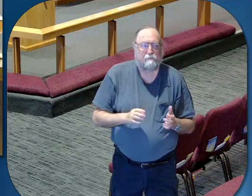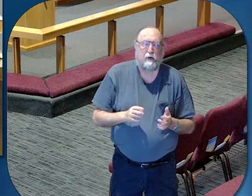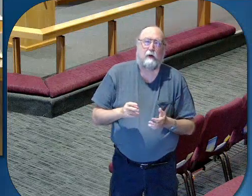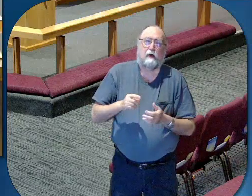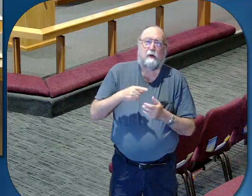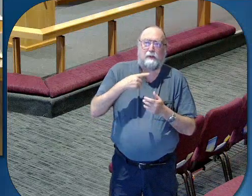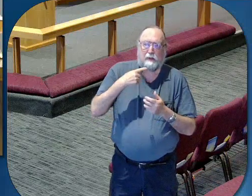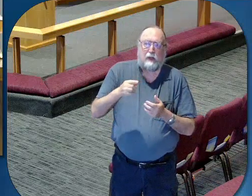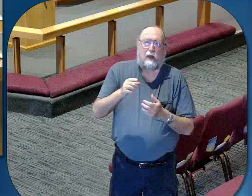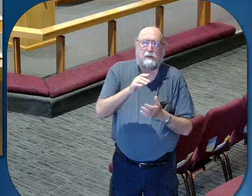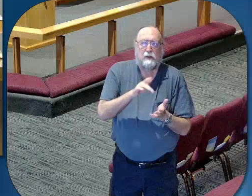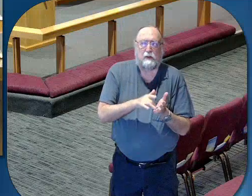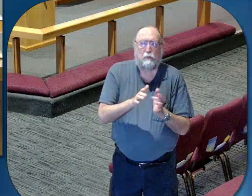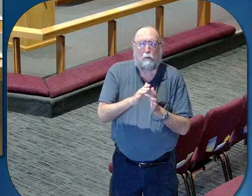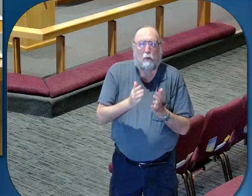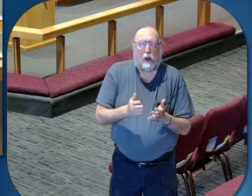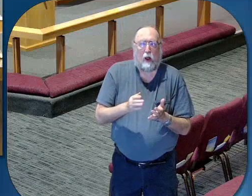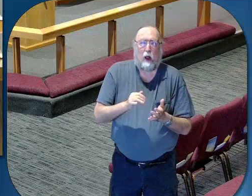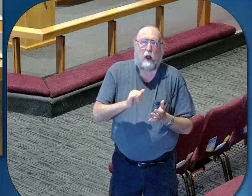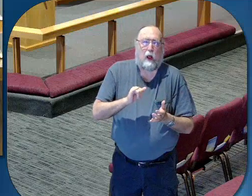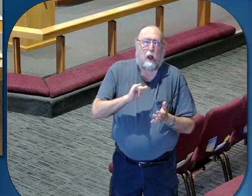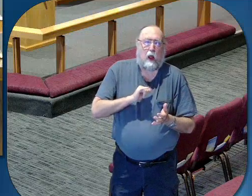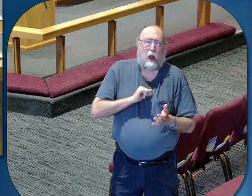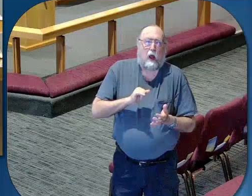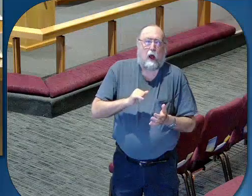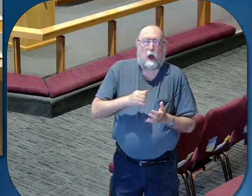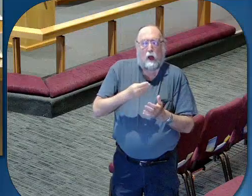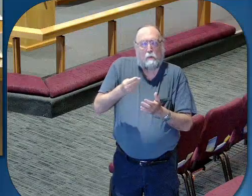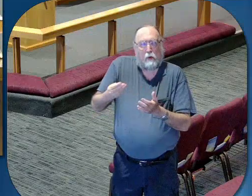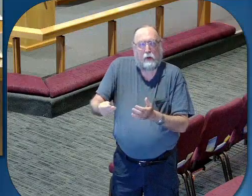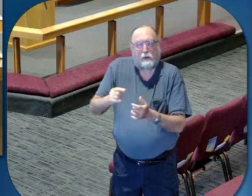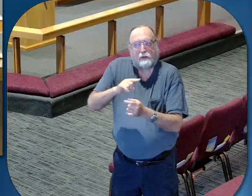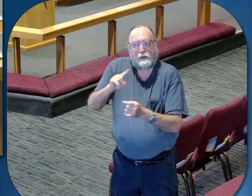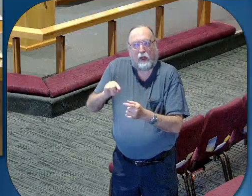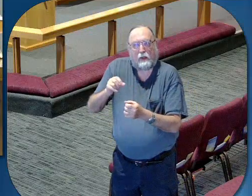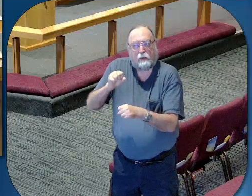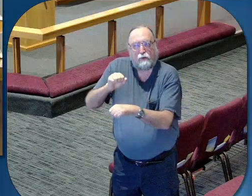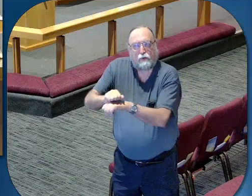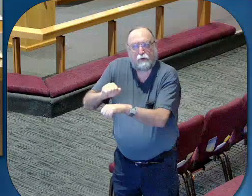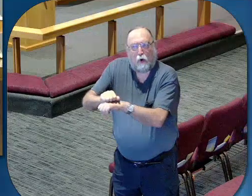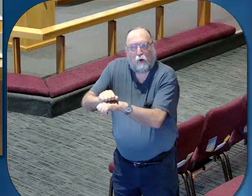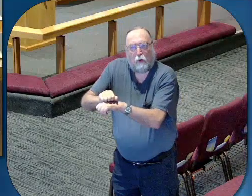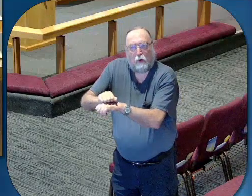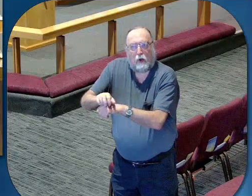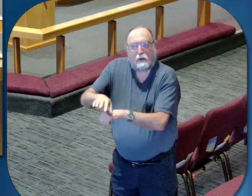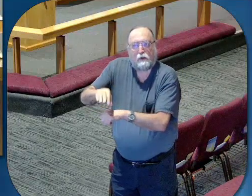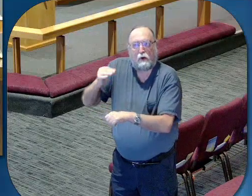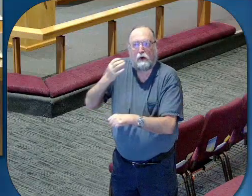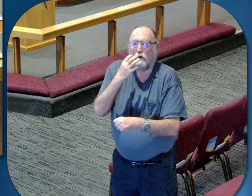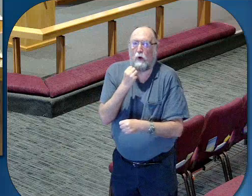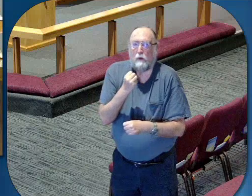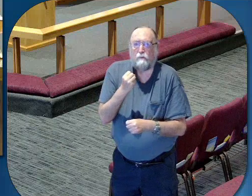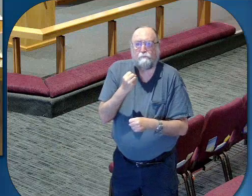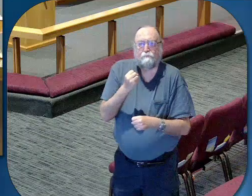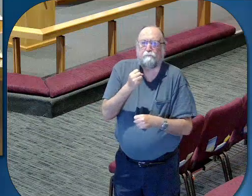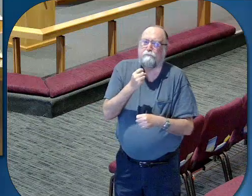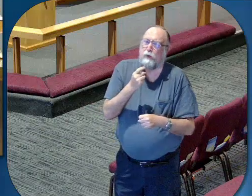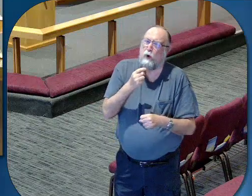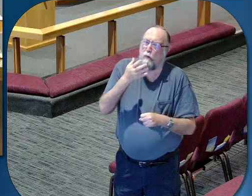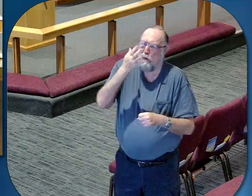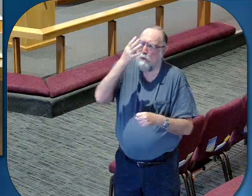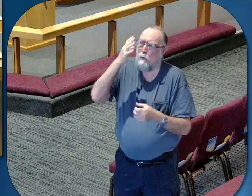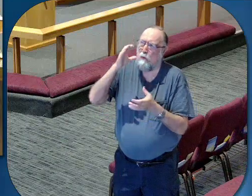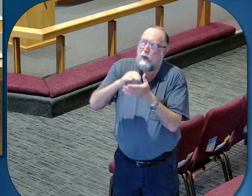in Scripture, Behold, I am laying in Zion a stone, a cornerstone, chosen and precious, and